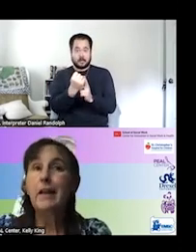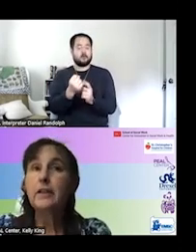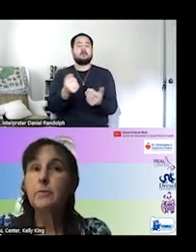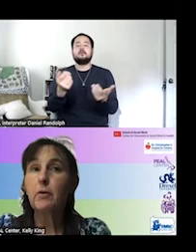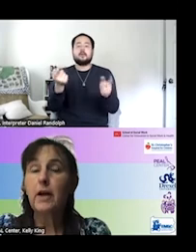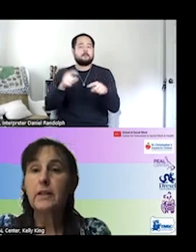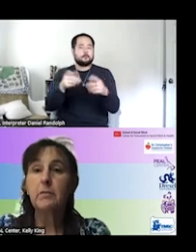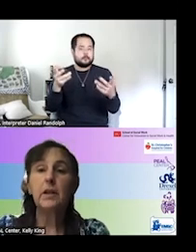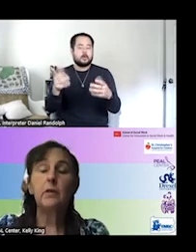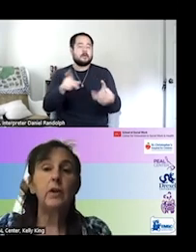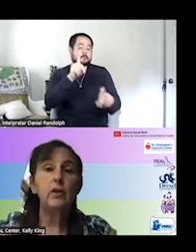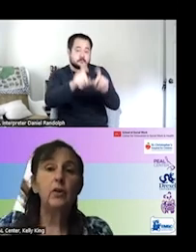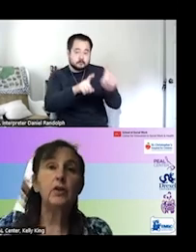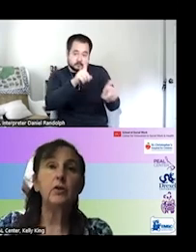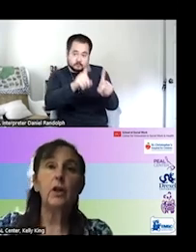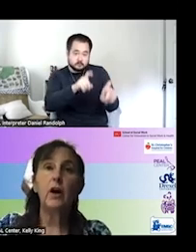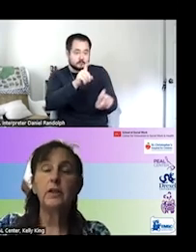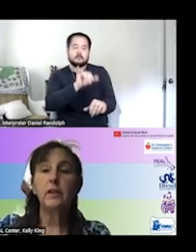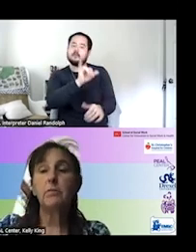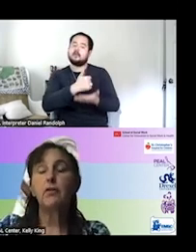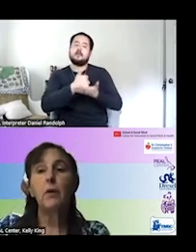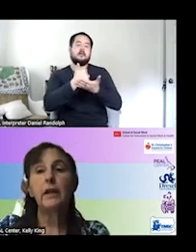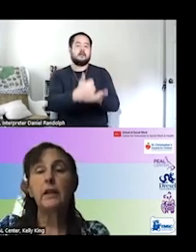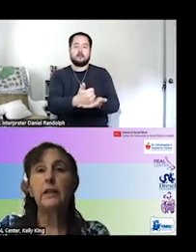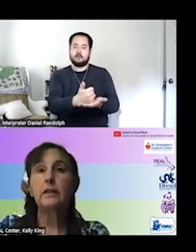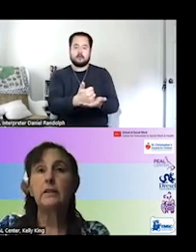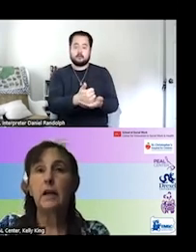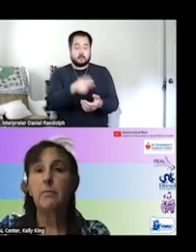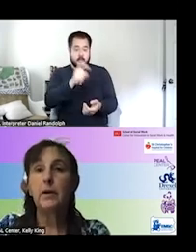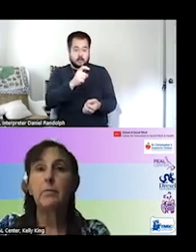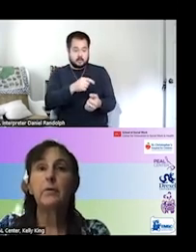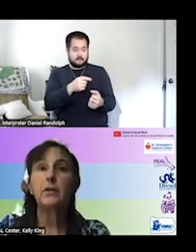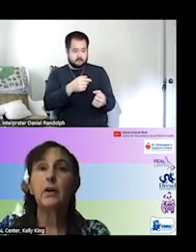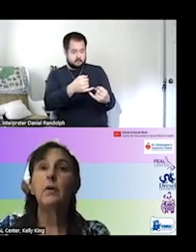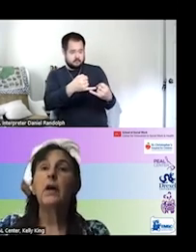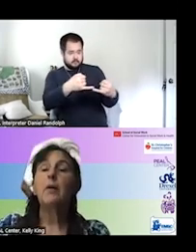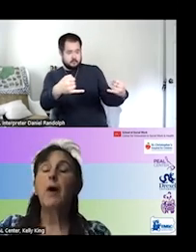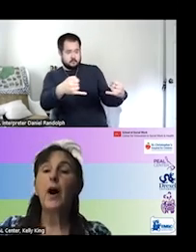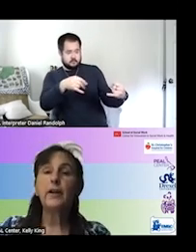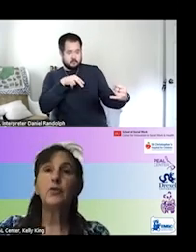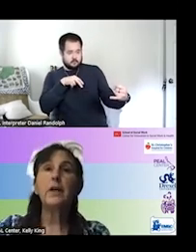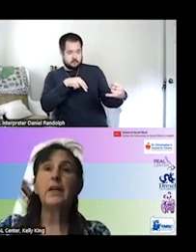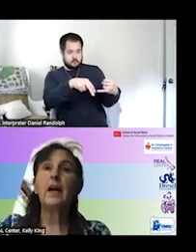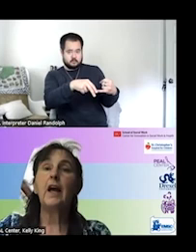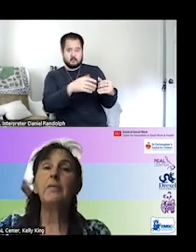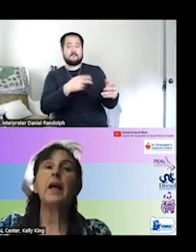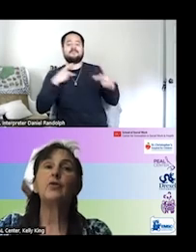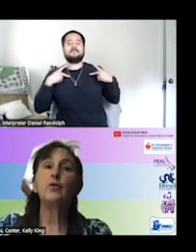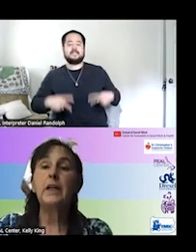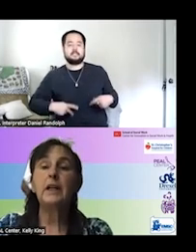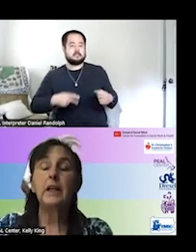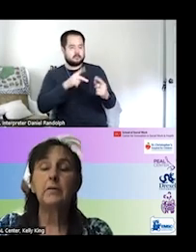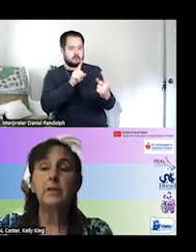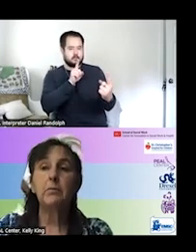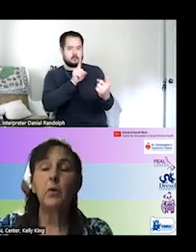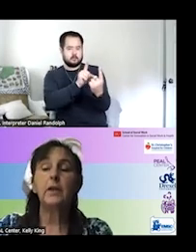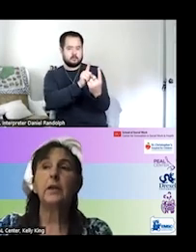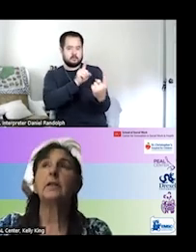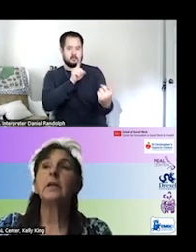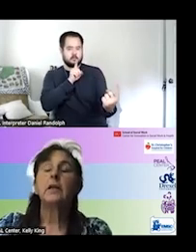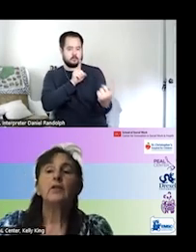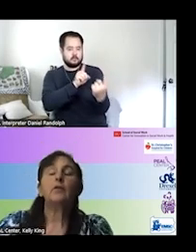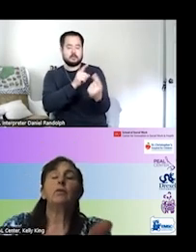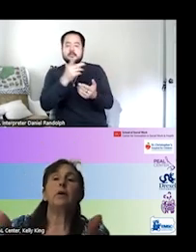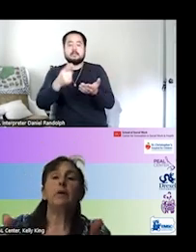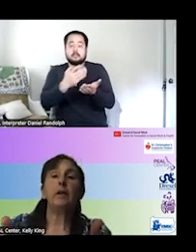to balance proximity. When you're too close, it can be threatening to some people. So monitoring them and treating them is